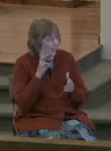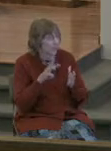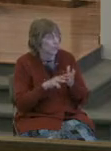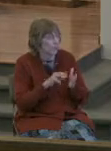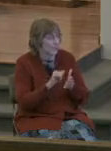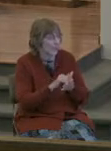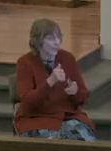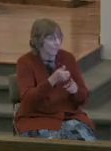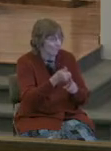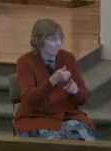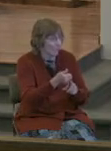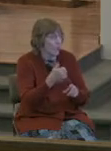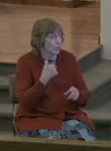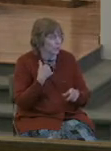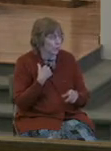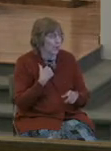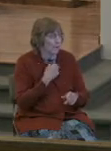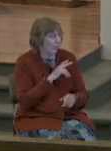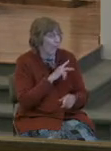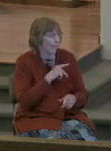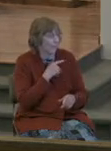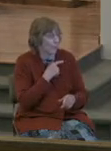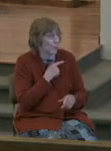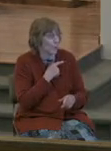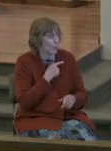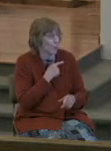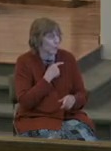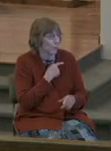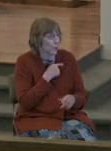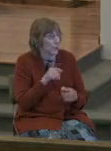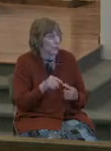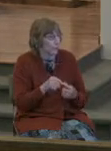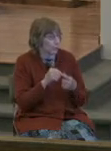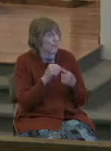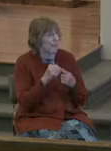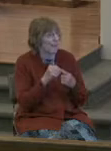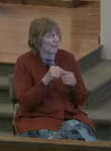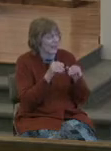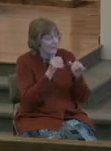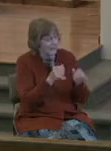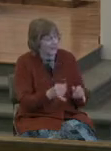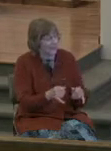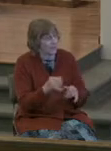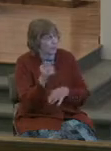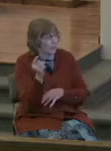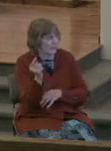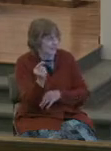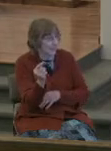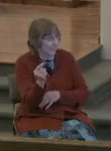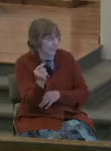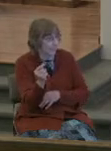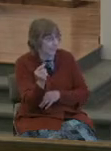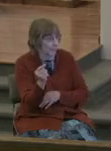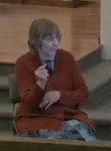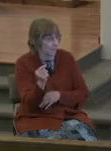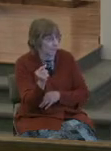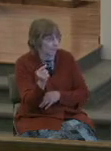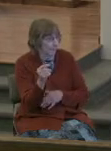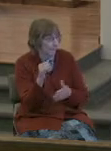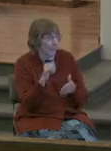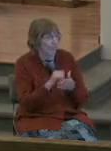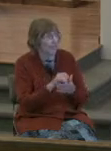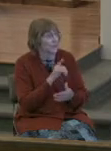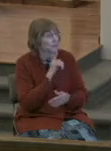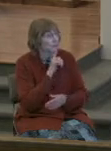that. You have a personal, unique, individual testimony that's